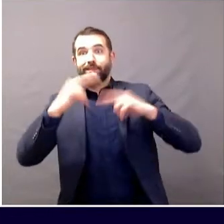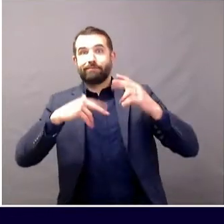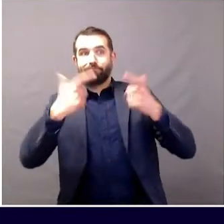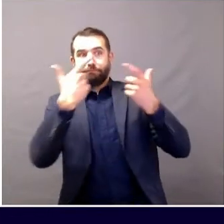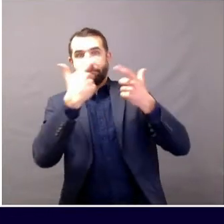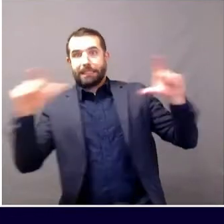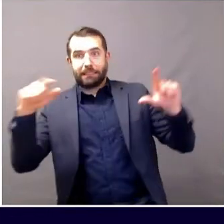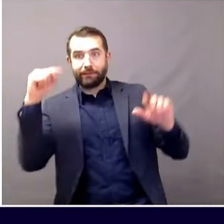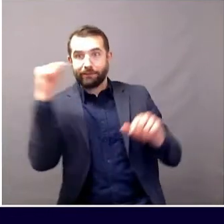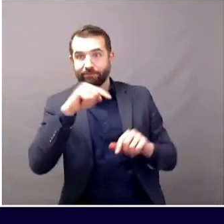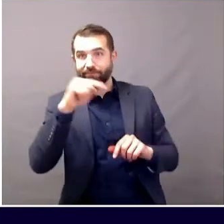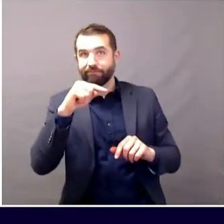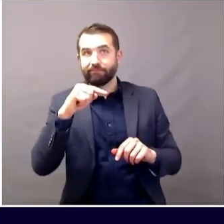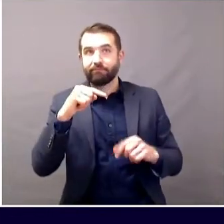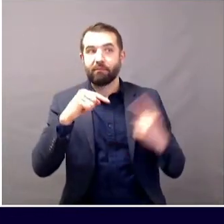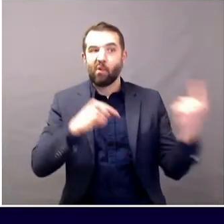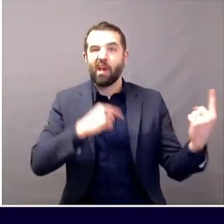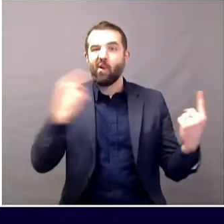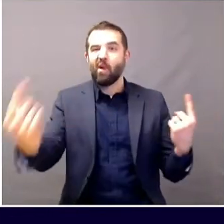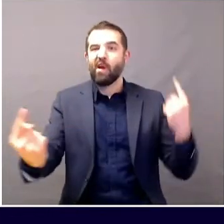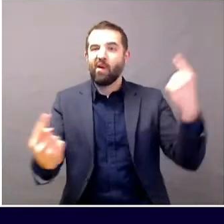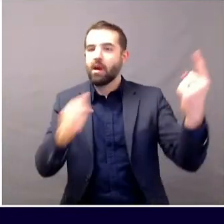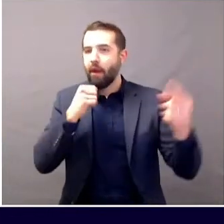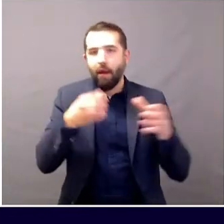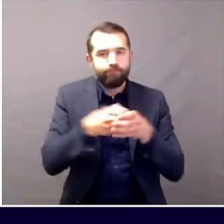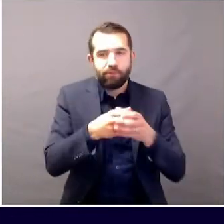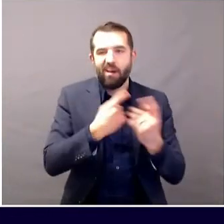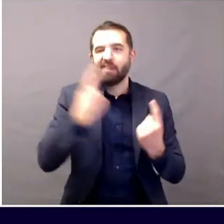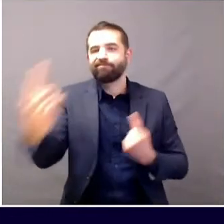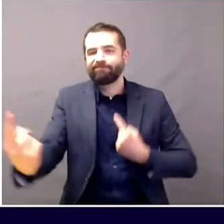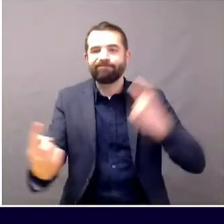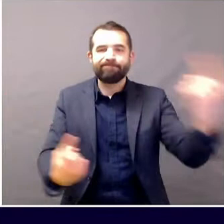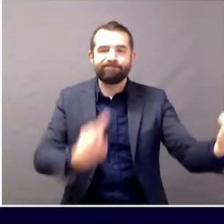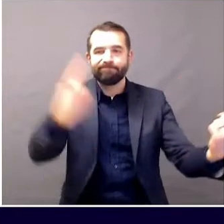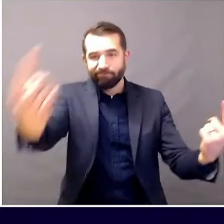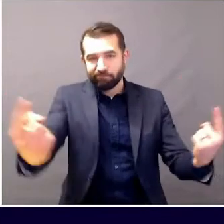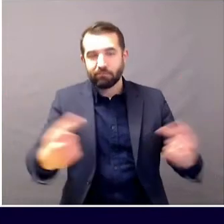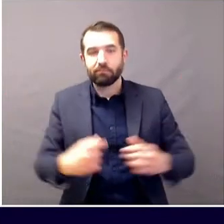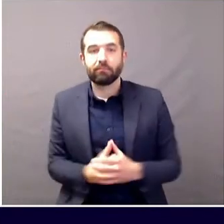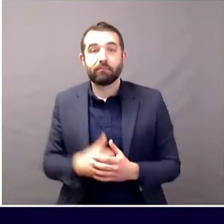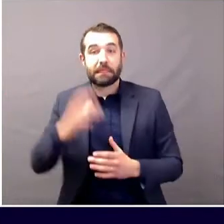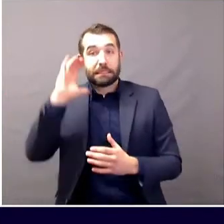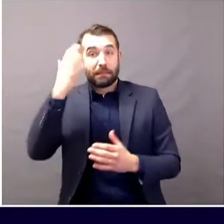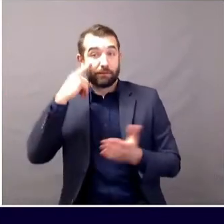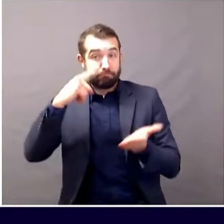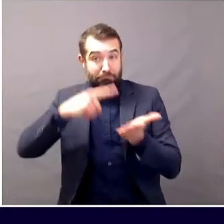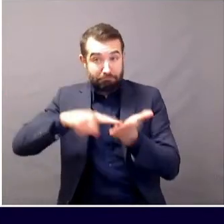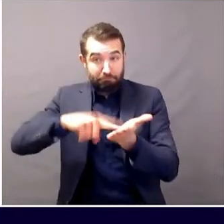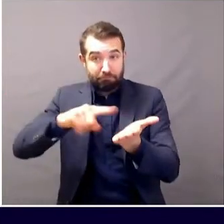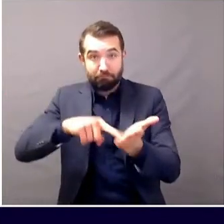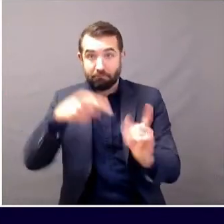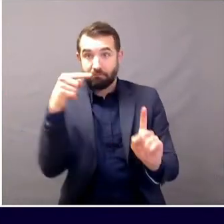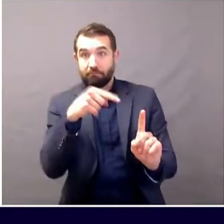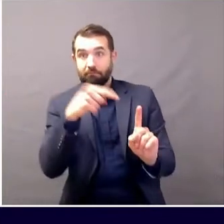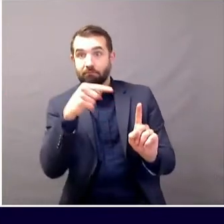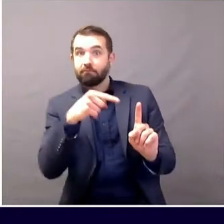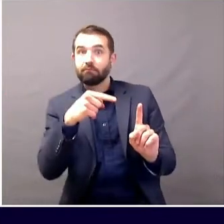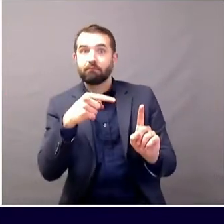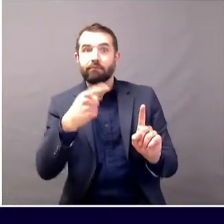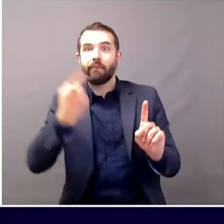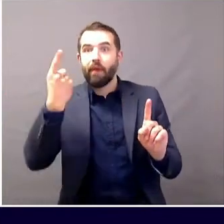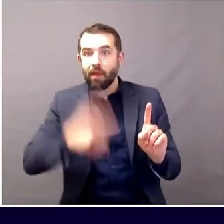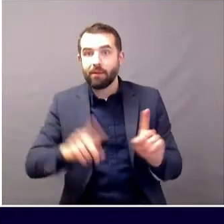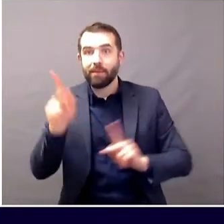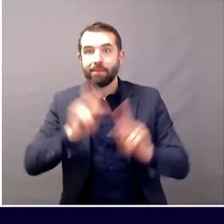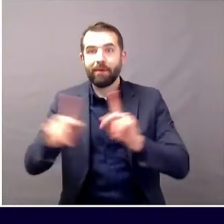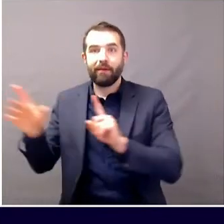our initial analysis of this data, it suggests that the outbreak is a function of community transmission that can and has